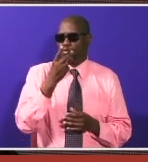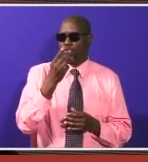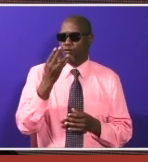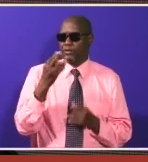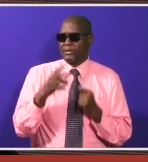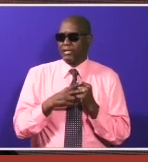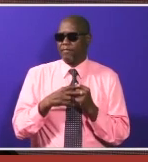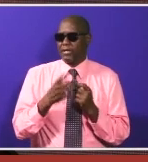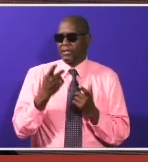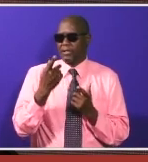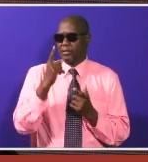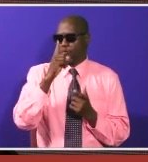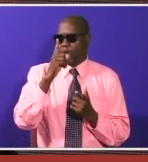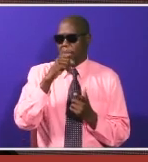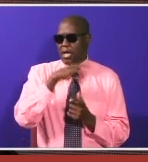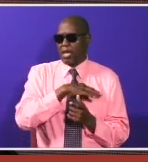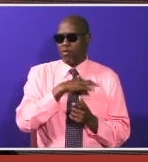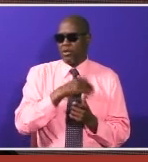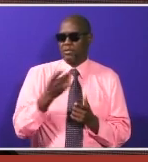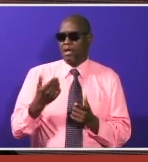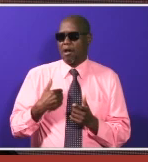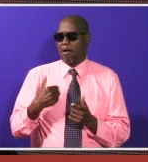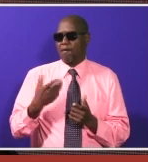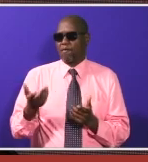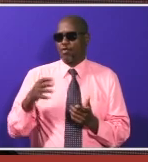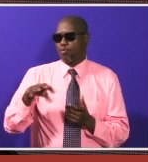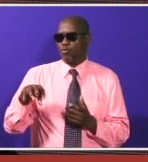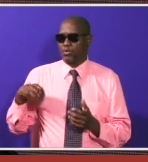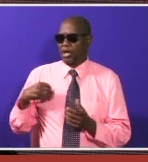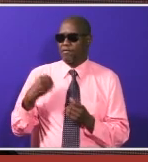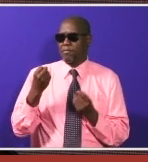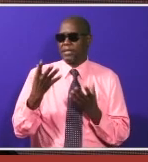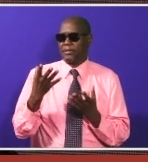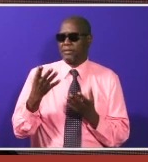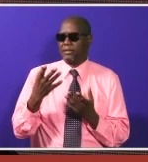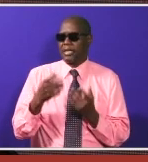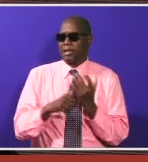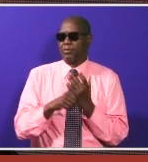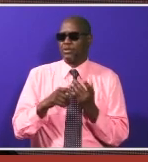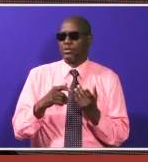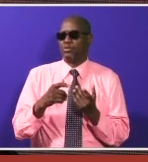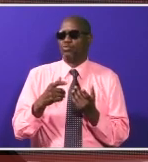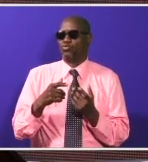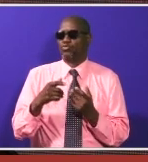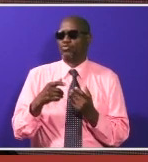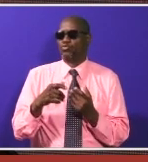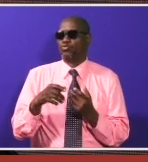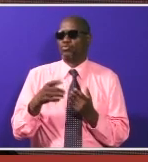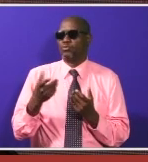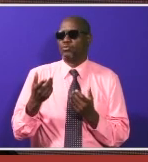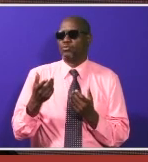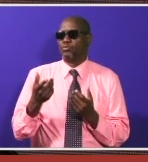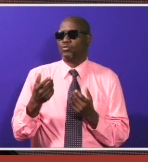allowance which we call commuter. It has got many names. There is transport, it's commuter. There is